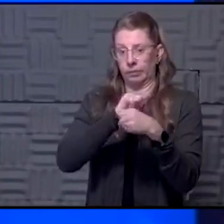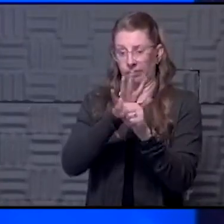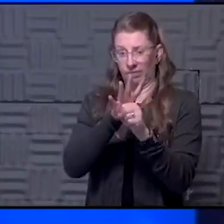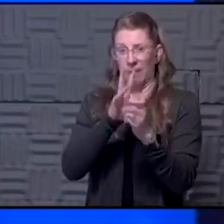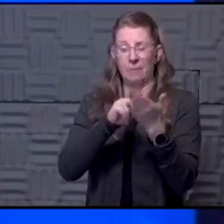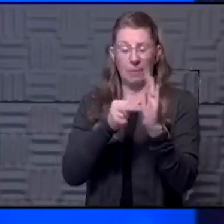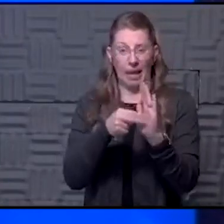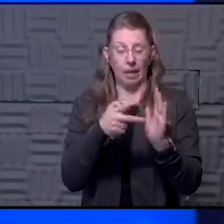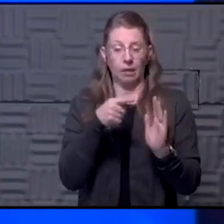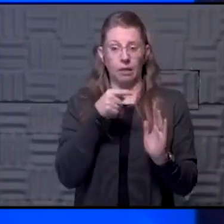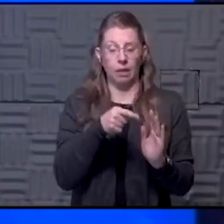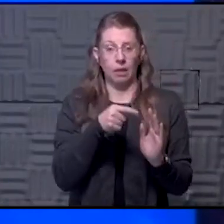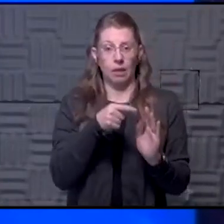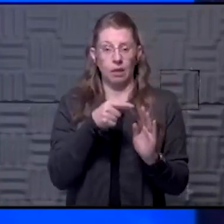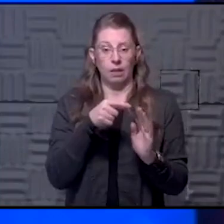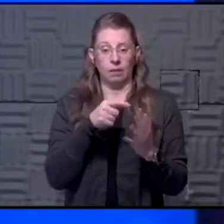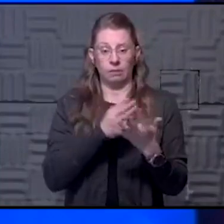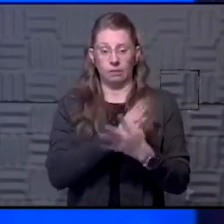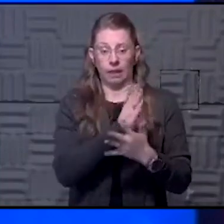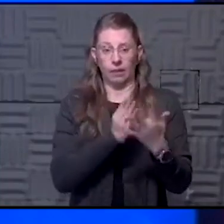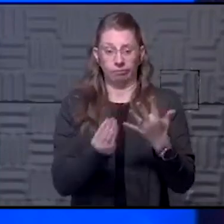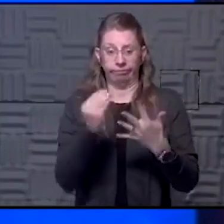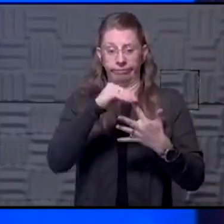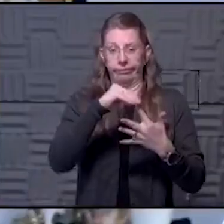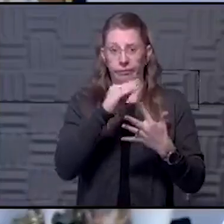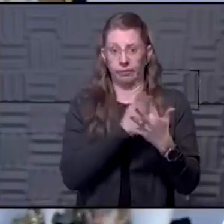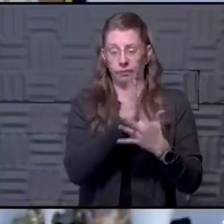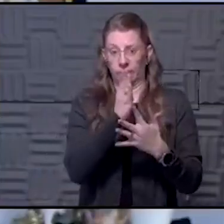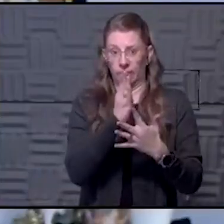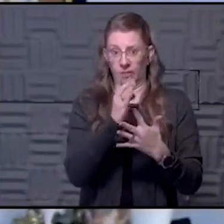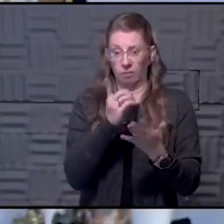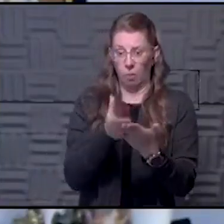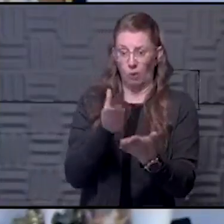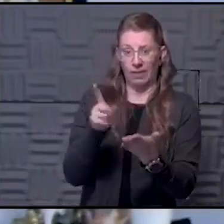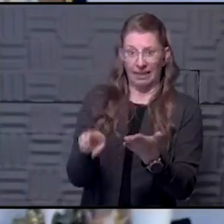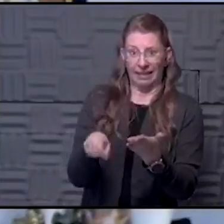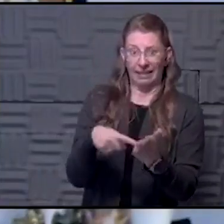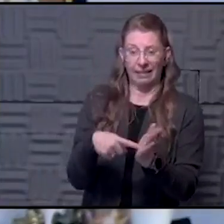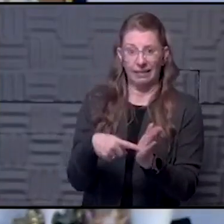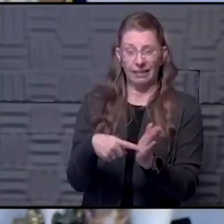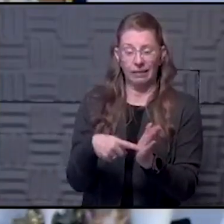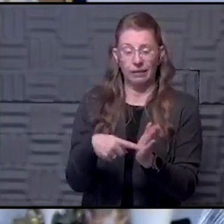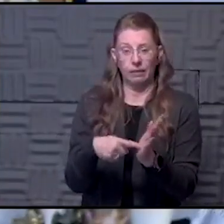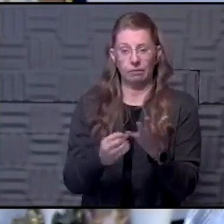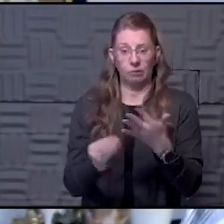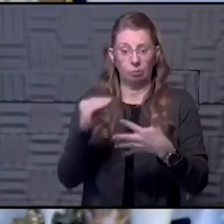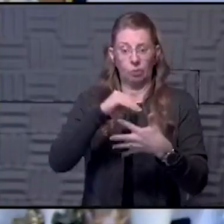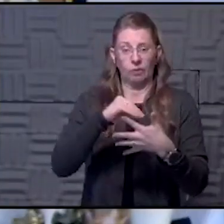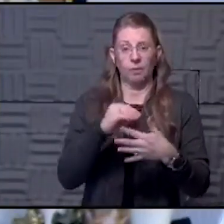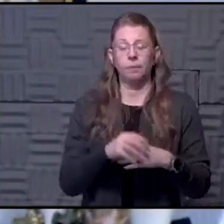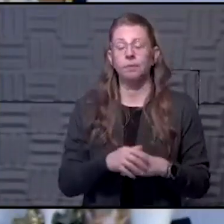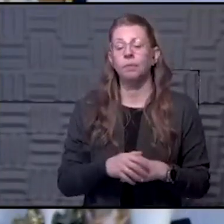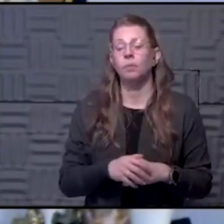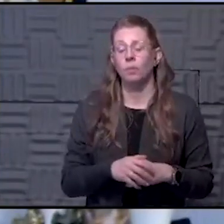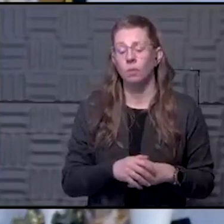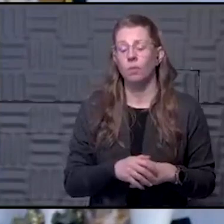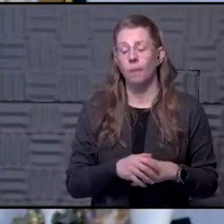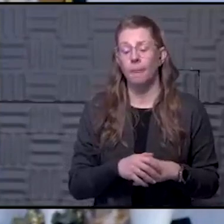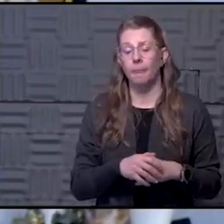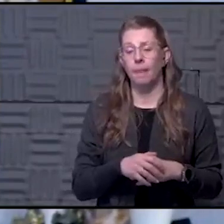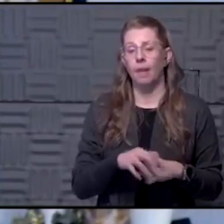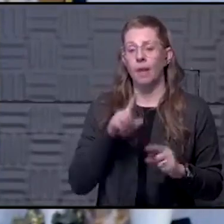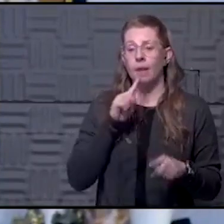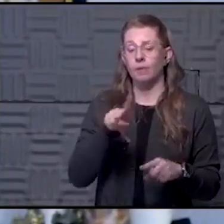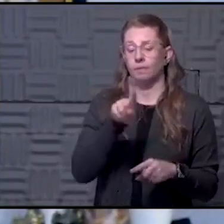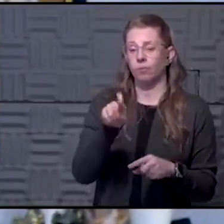have to have documentation? Great question. Dr. Norman. You know, the answer to the question about are